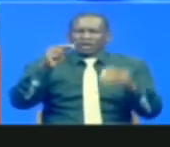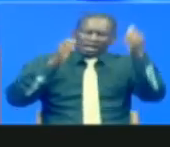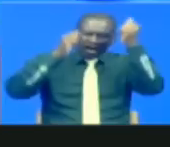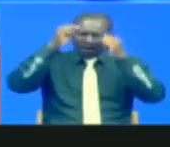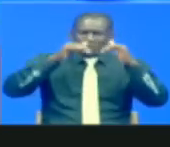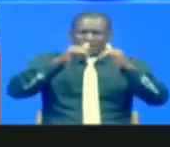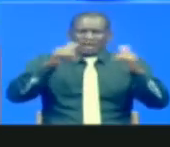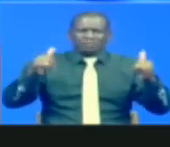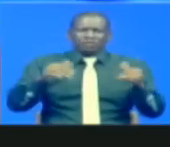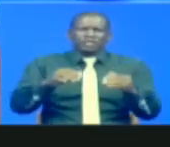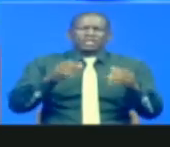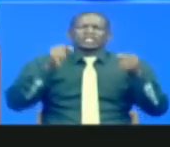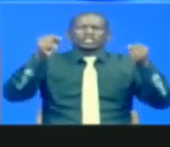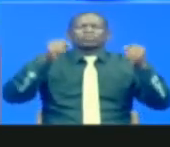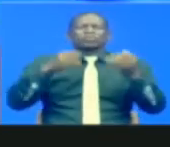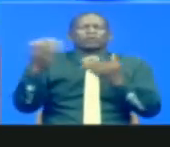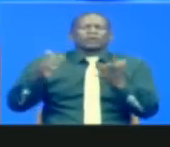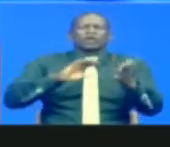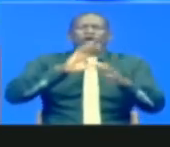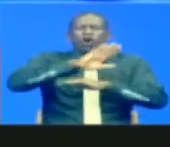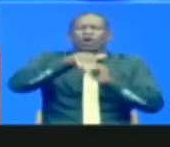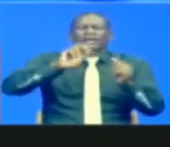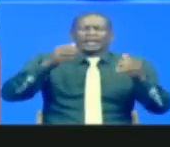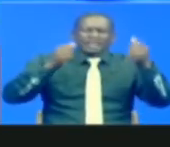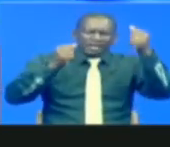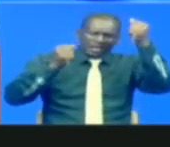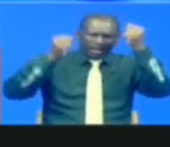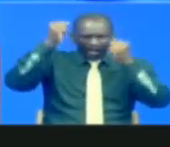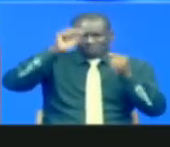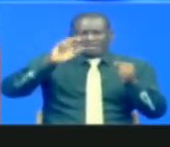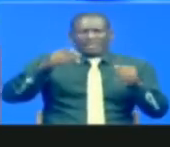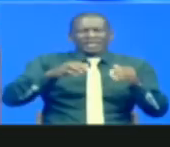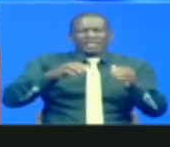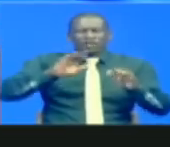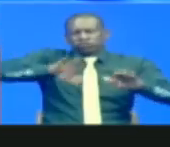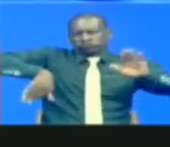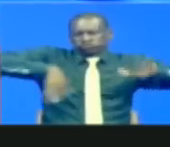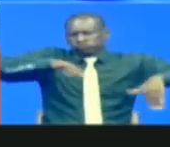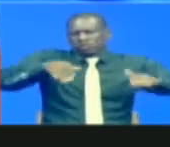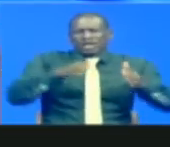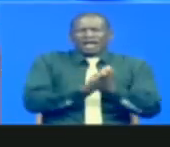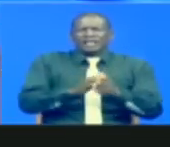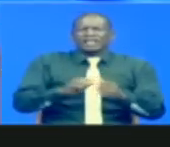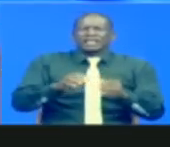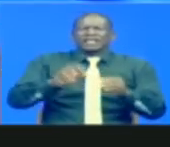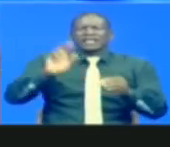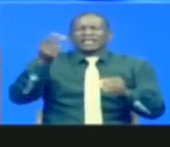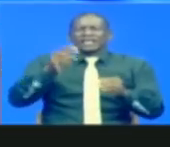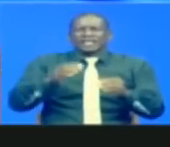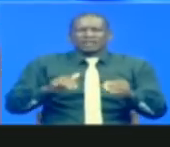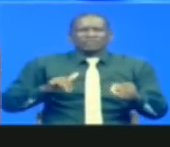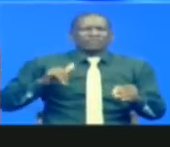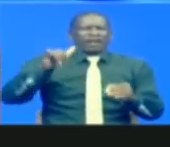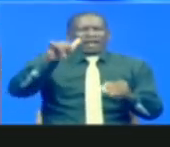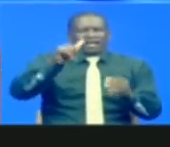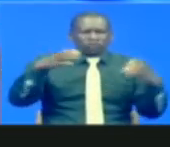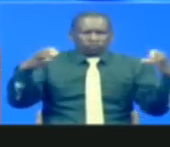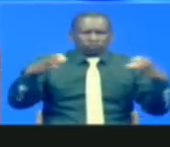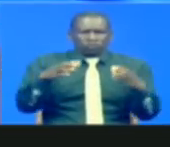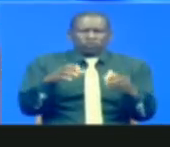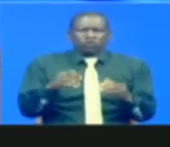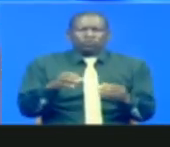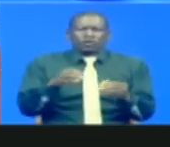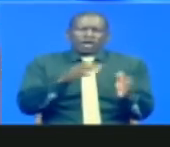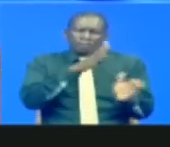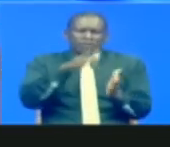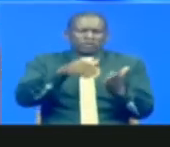championships will bring together the Kenya Army, Kenya Navy and Kenya Air Force as the Defence Forces seek to select a team that will represent the KDF at